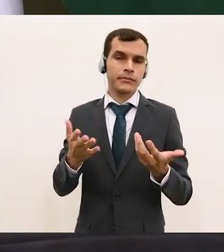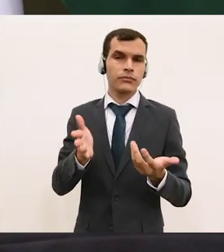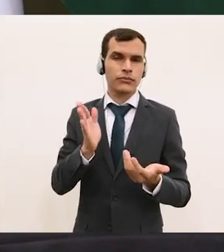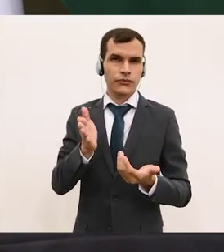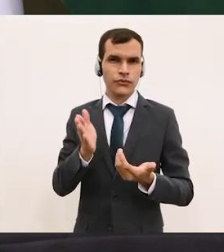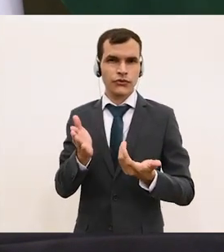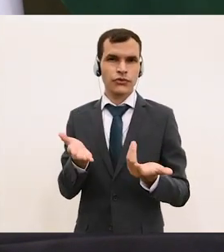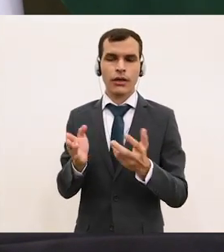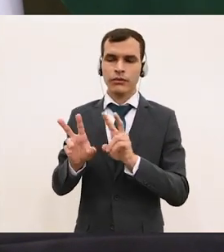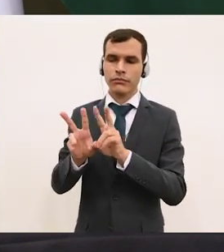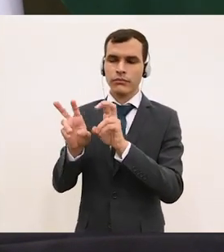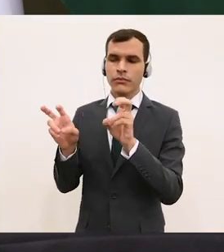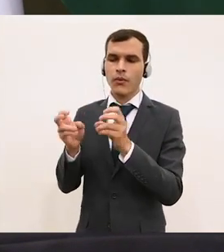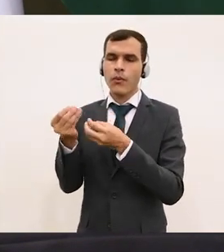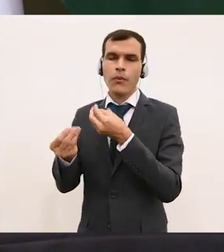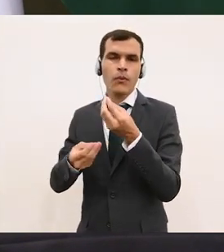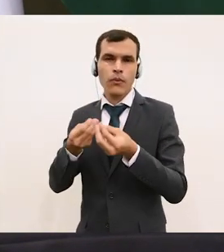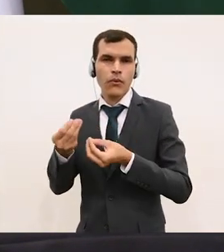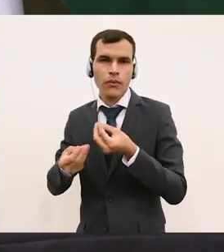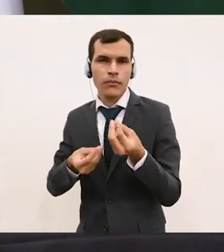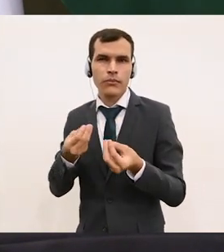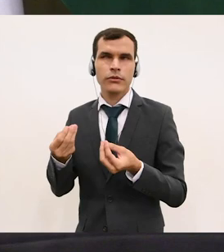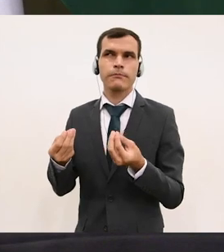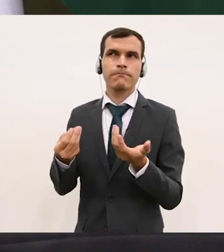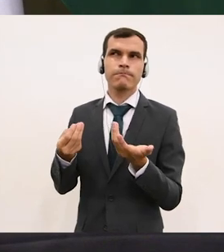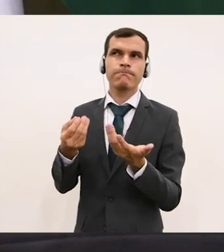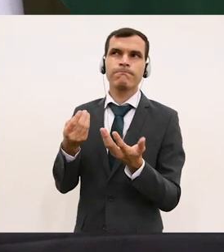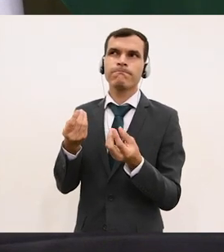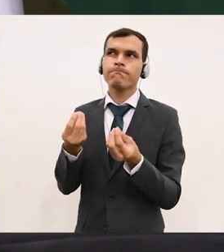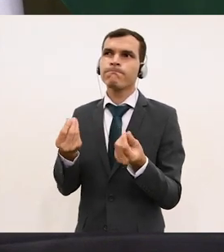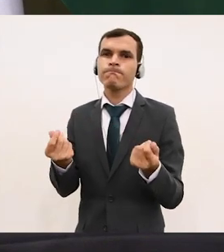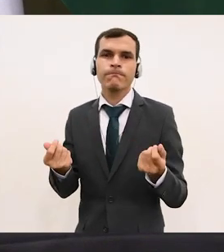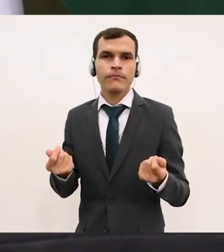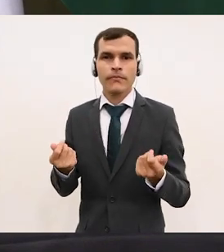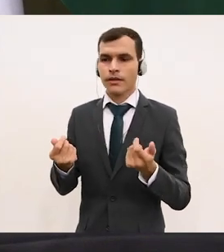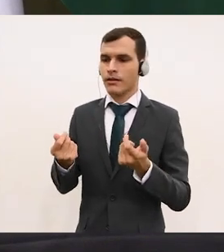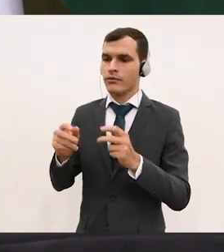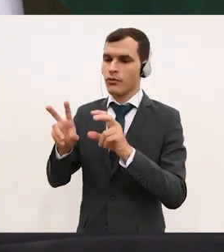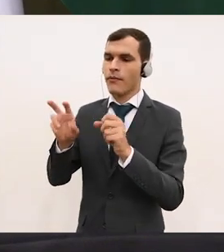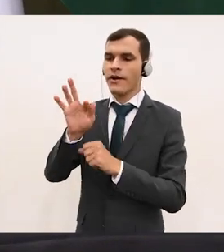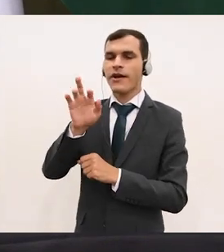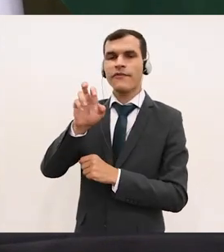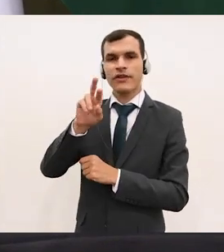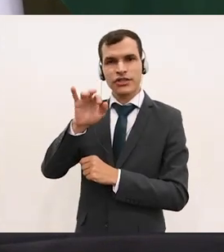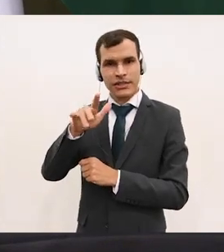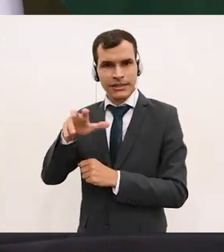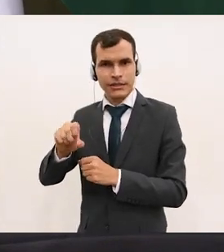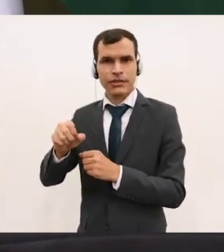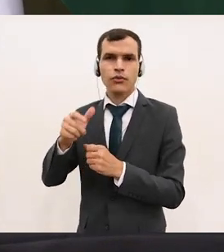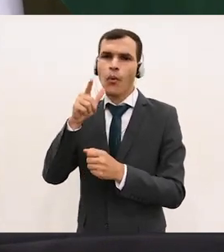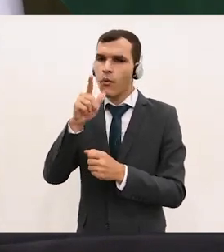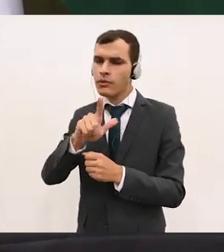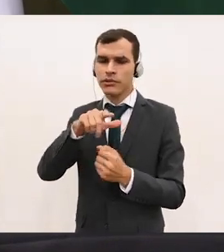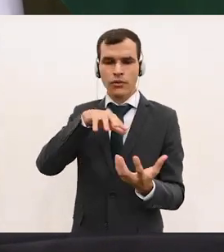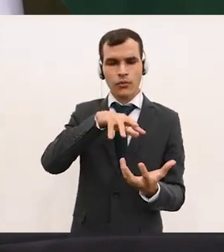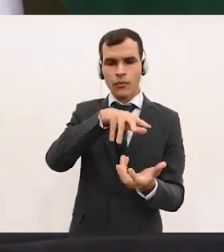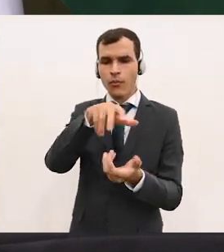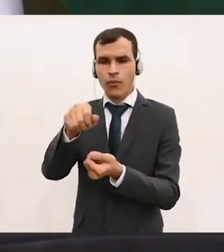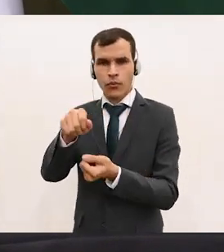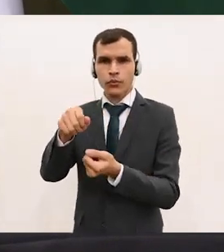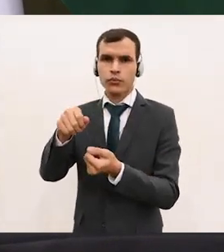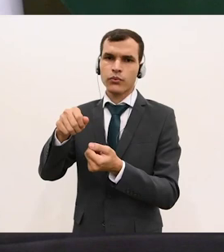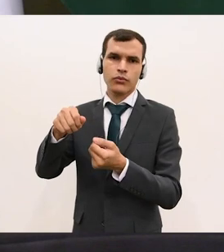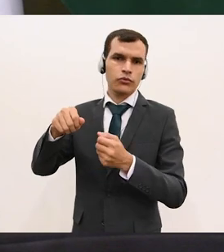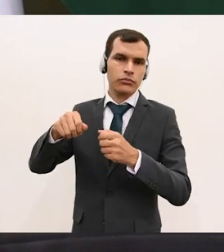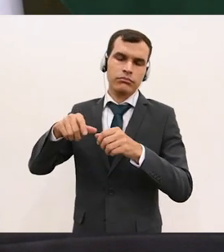to circulate as well as food with the Secretary General's steering committee. So maybe from both sides we'll be able